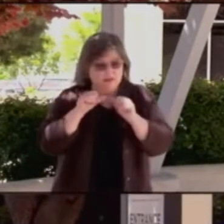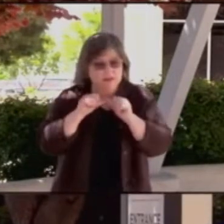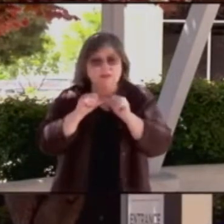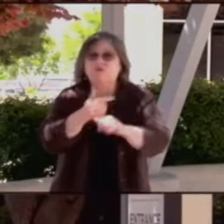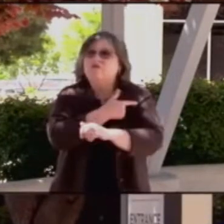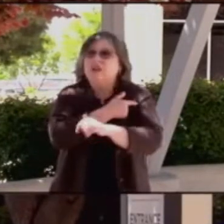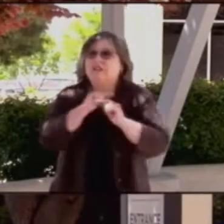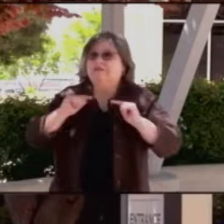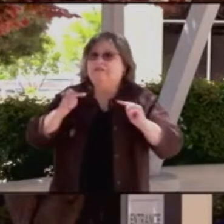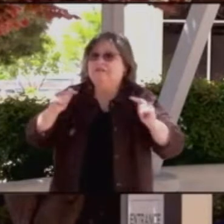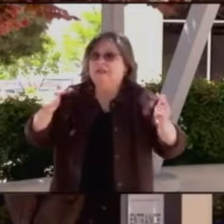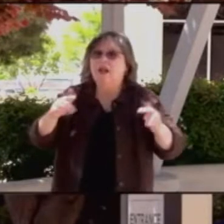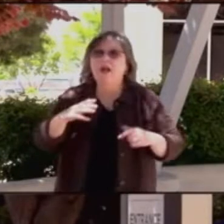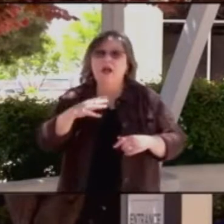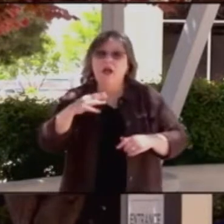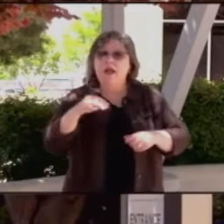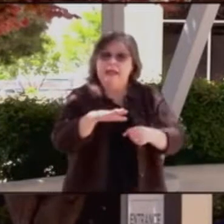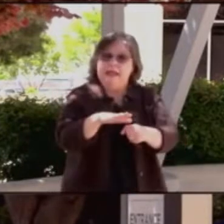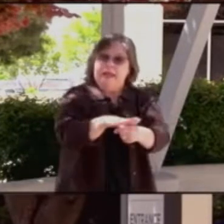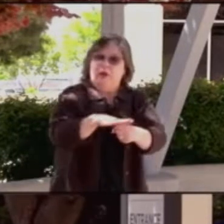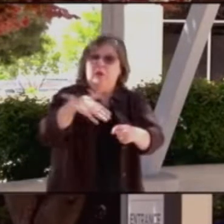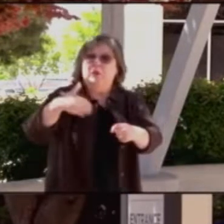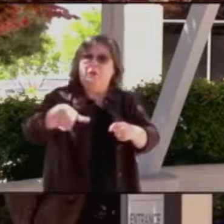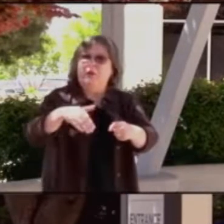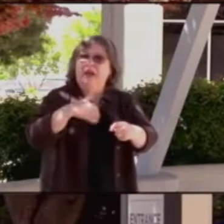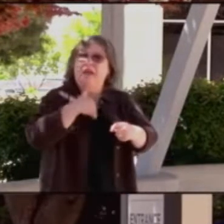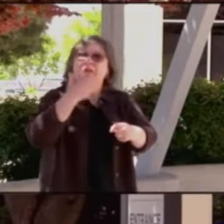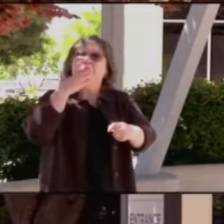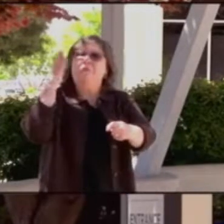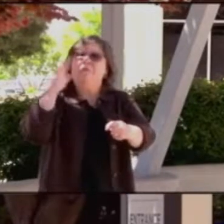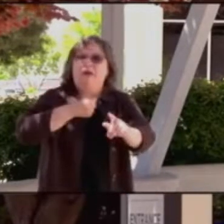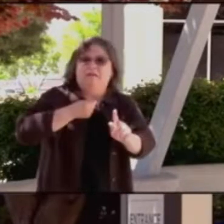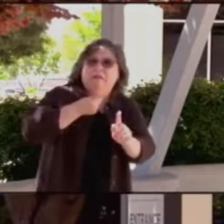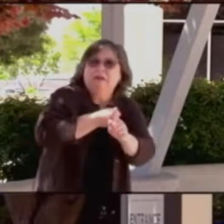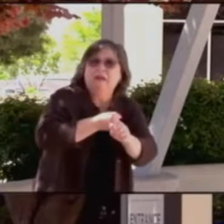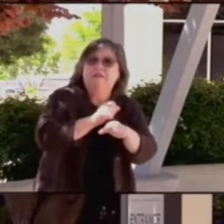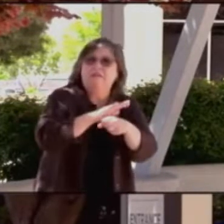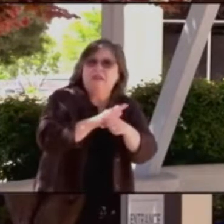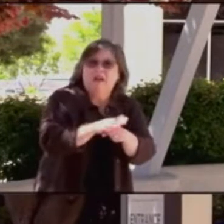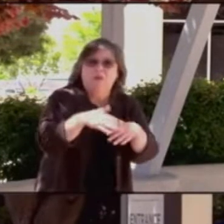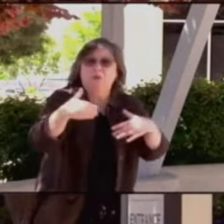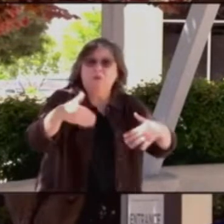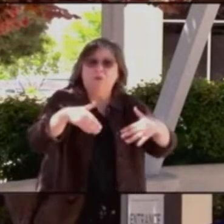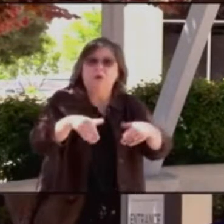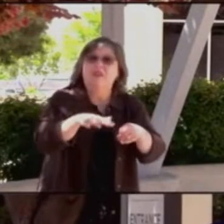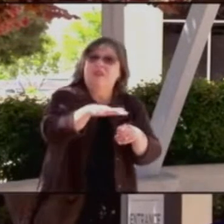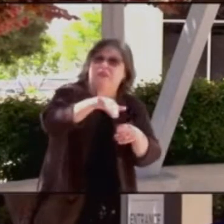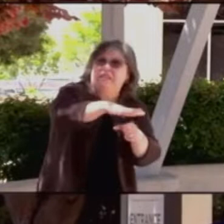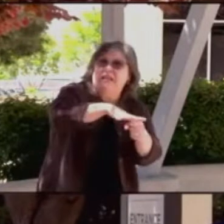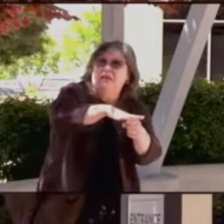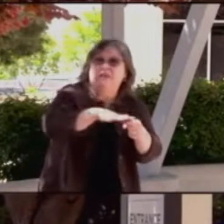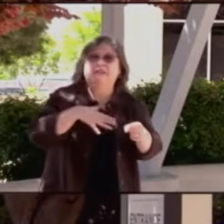so that we can ensure that everyone has access to this life-saving COVID vaccine.